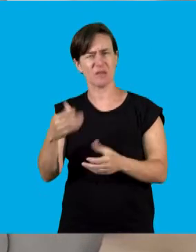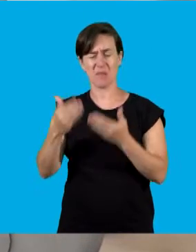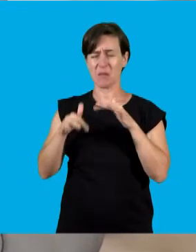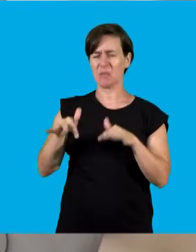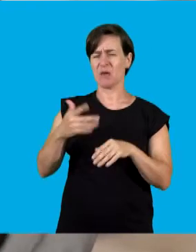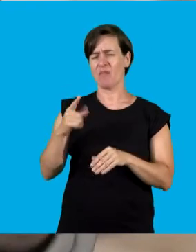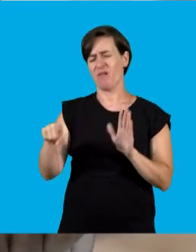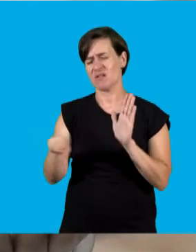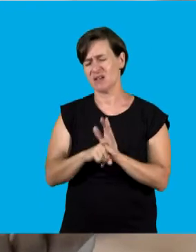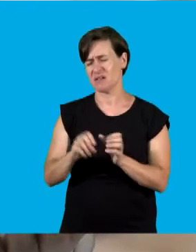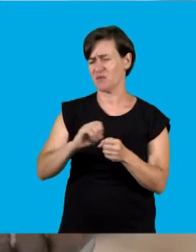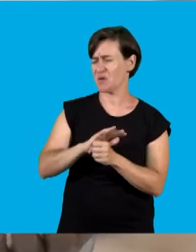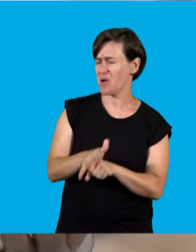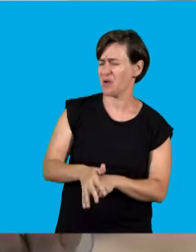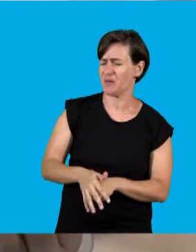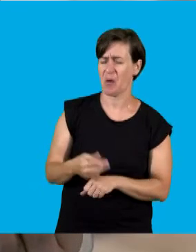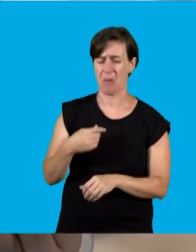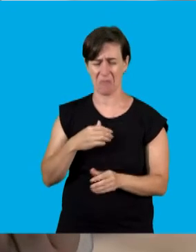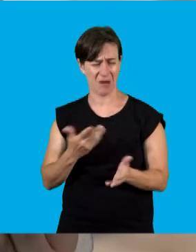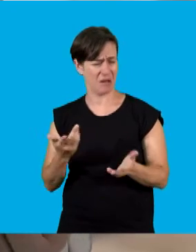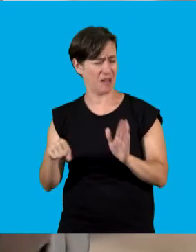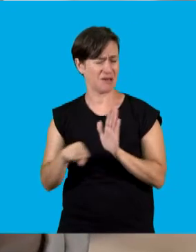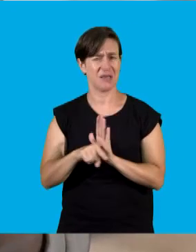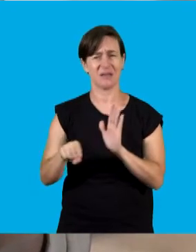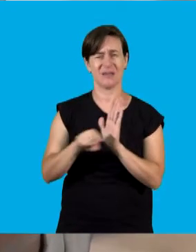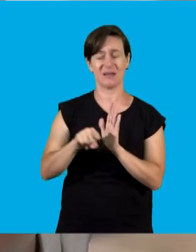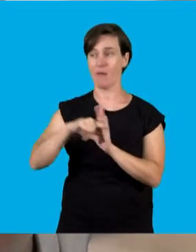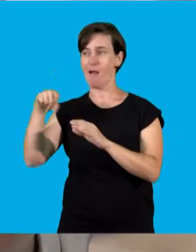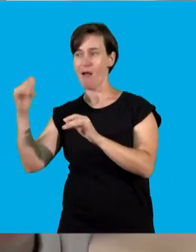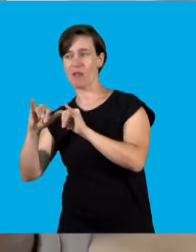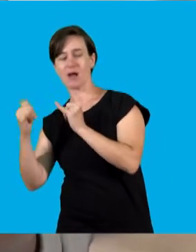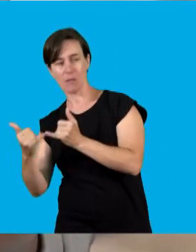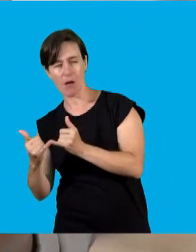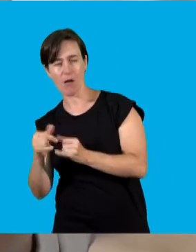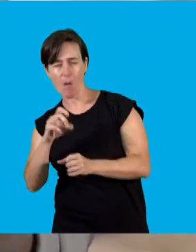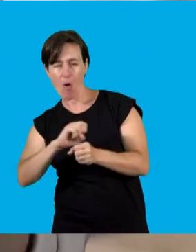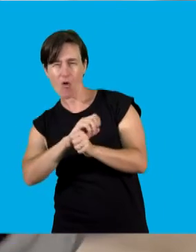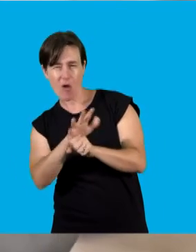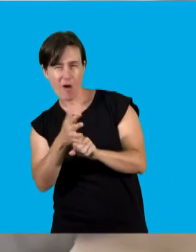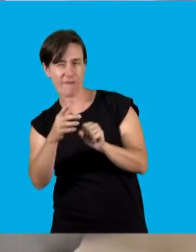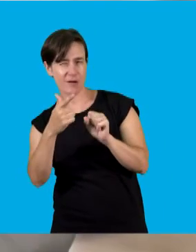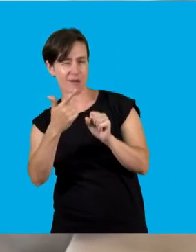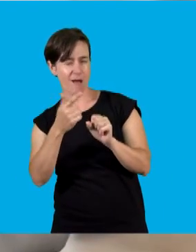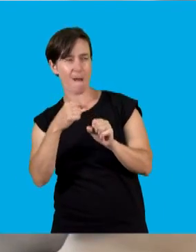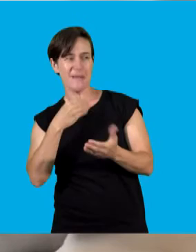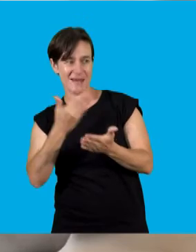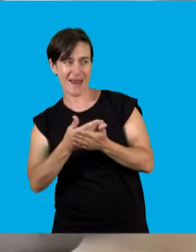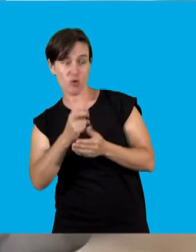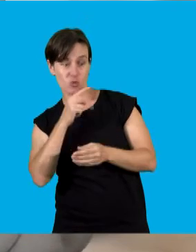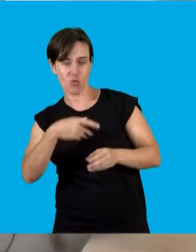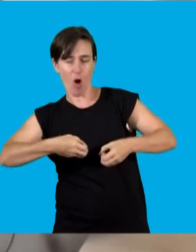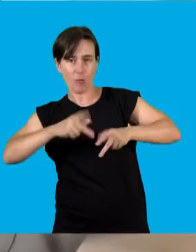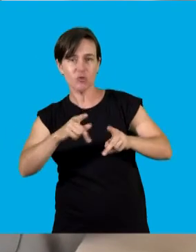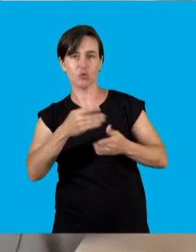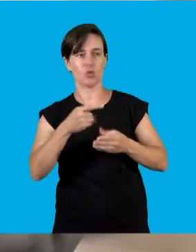COVID-19 as a death sentence, other people, they saw what? A gap for them to penetrate and say, let us close this gap